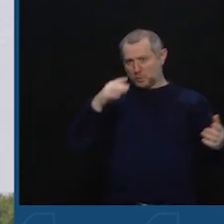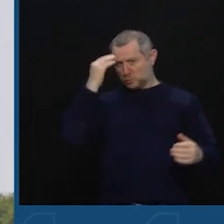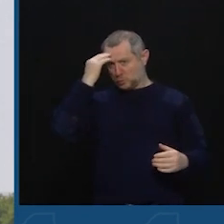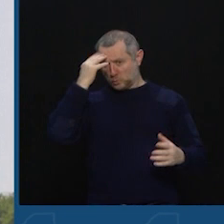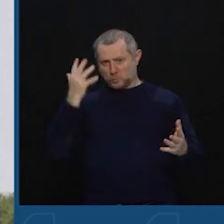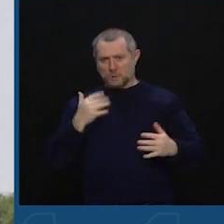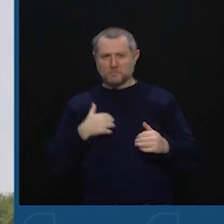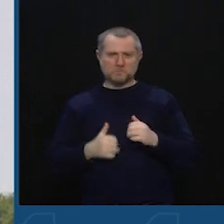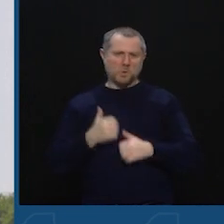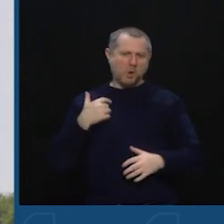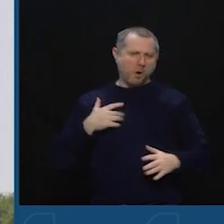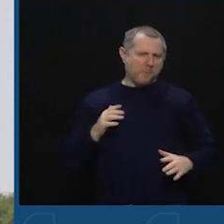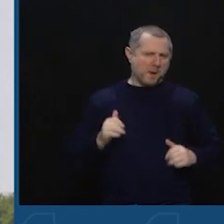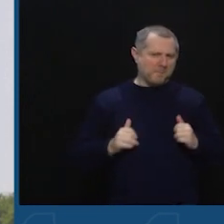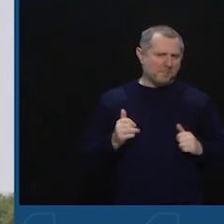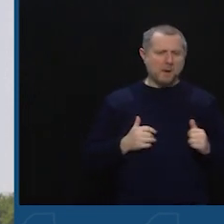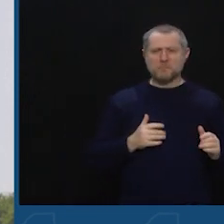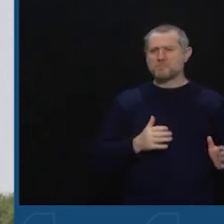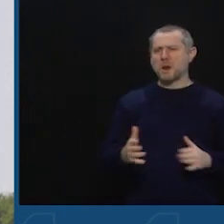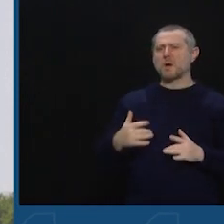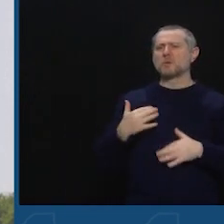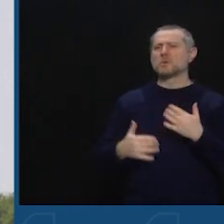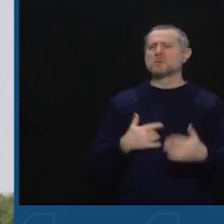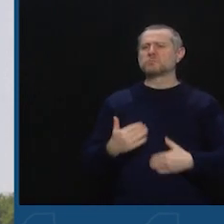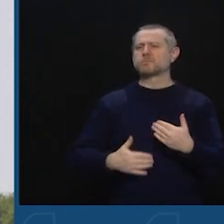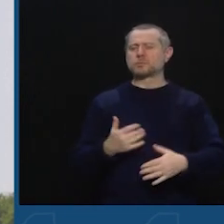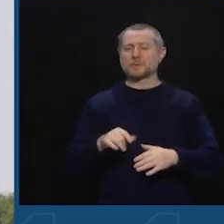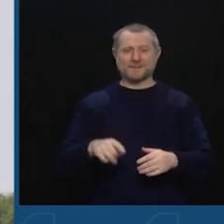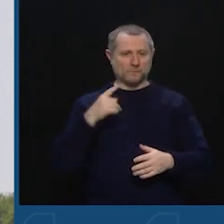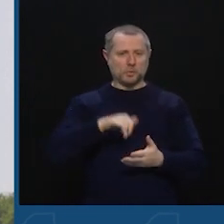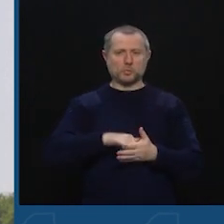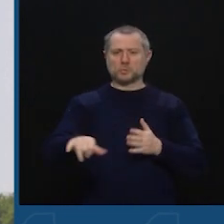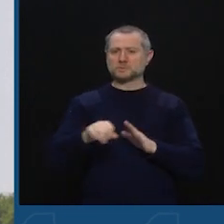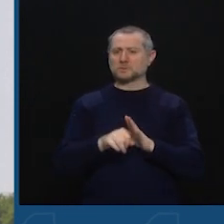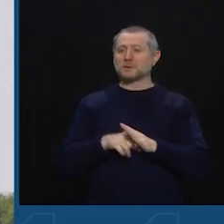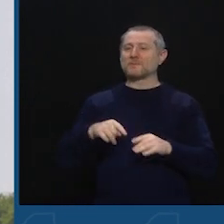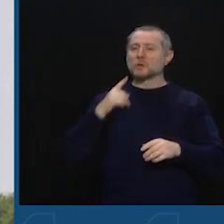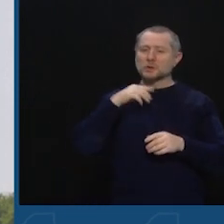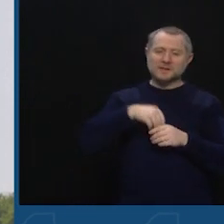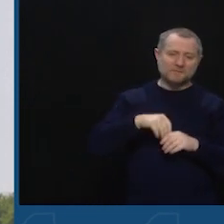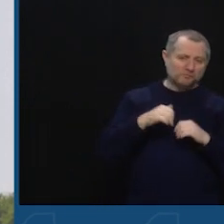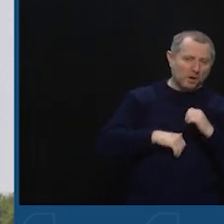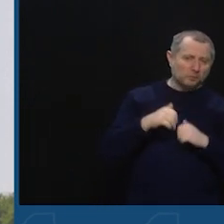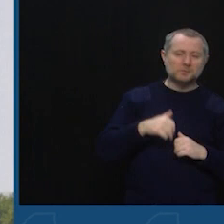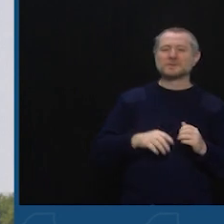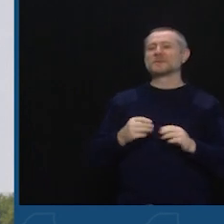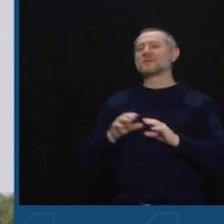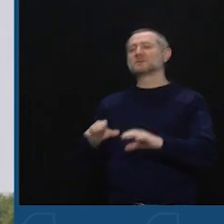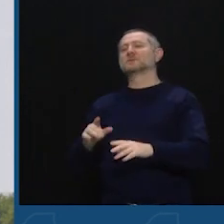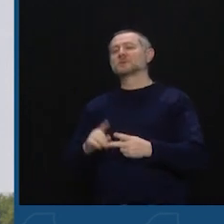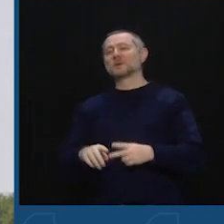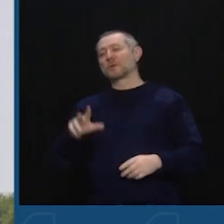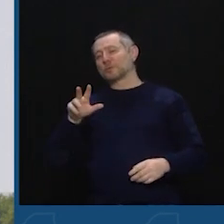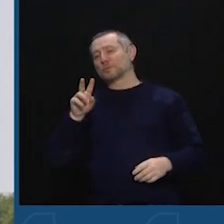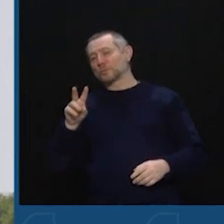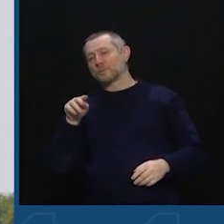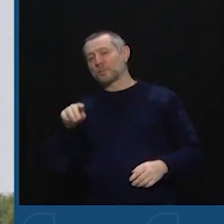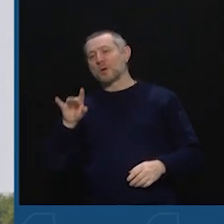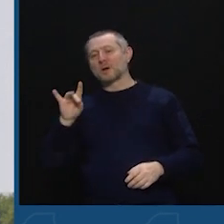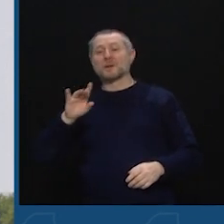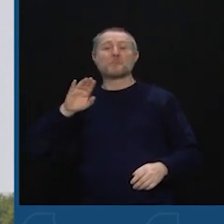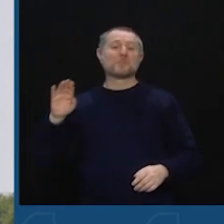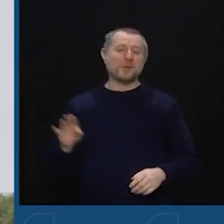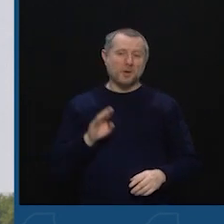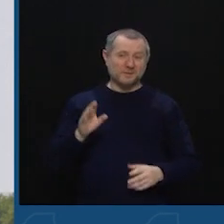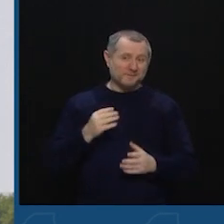most ambitious plan ever put together by the state of New York in terms of our infrastructure dollars, $32.8 billion for